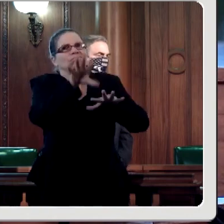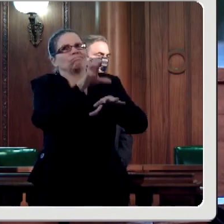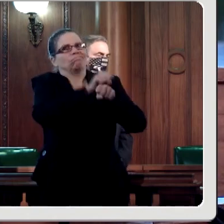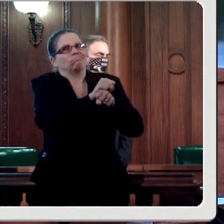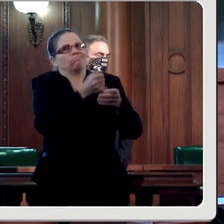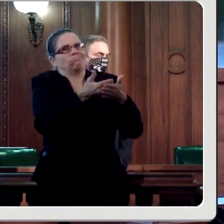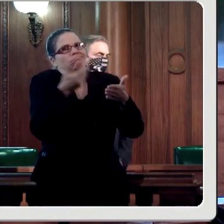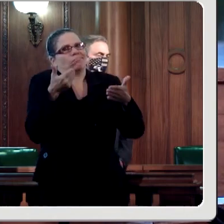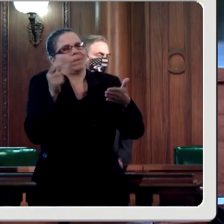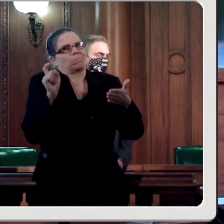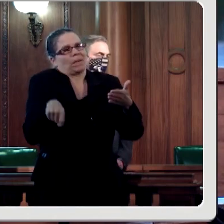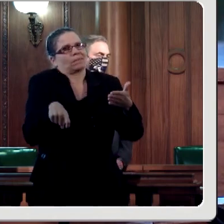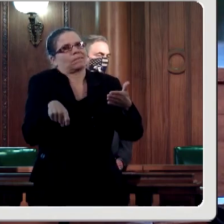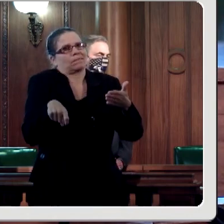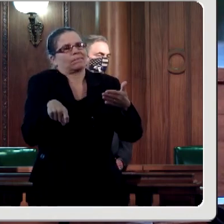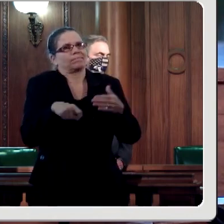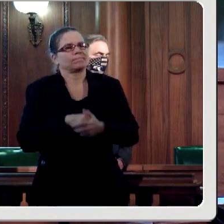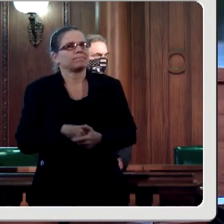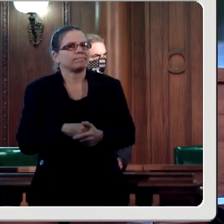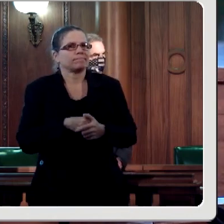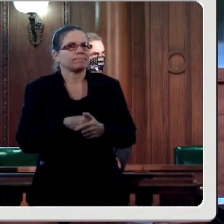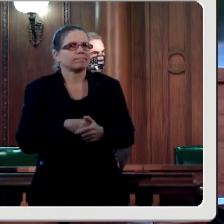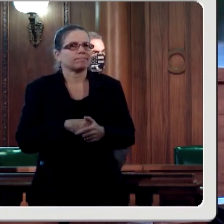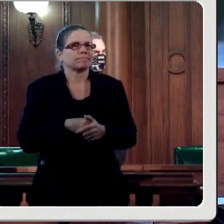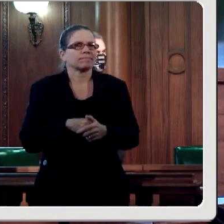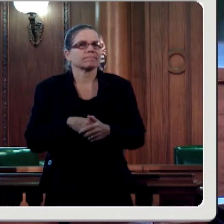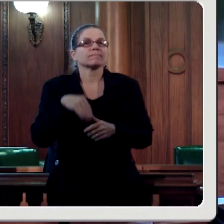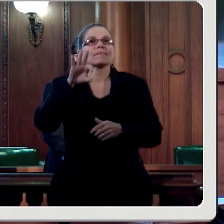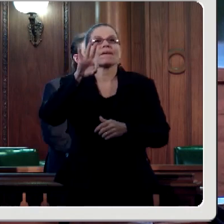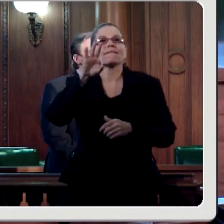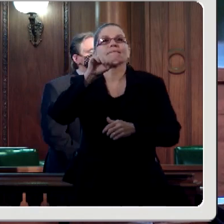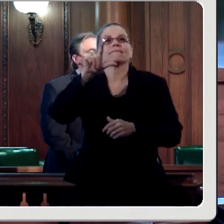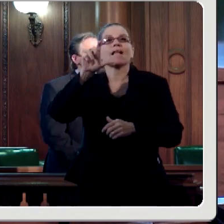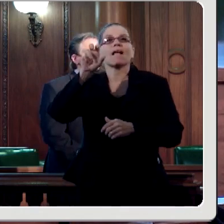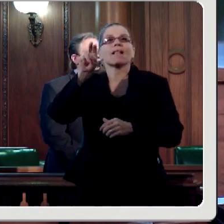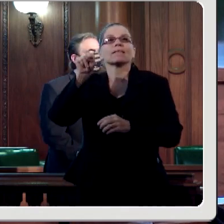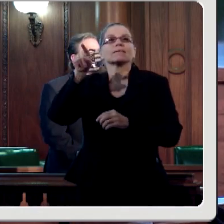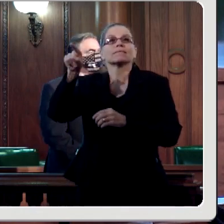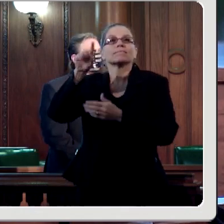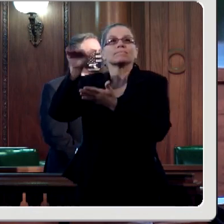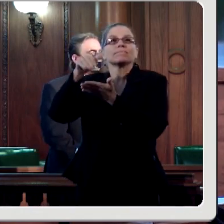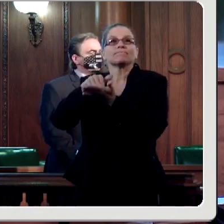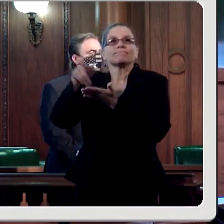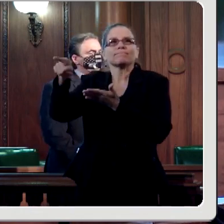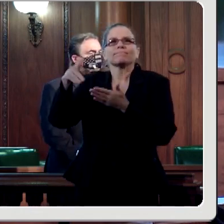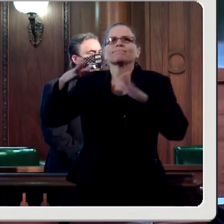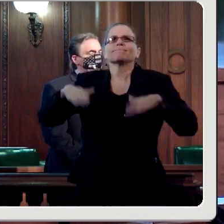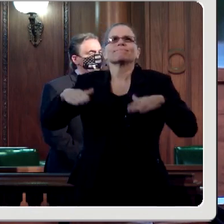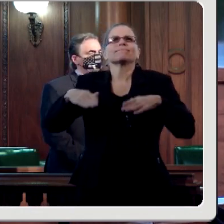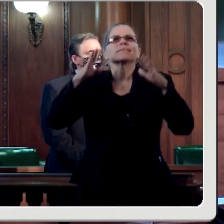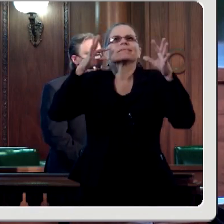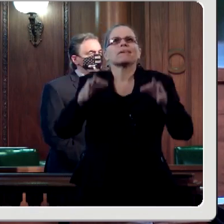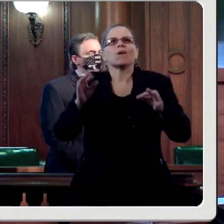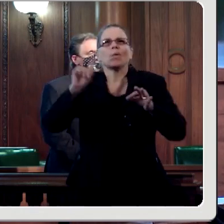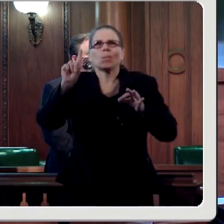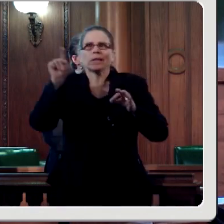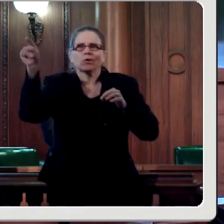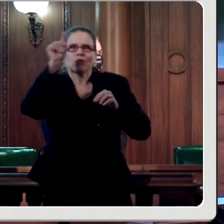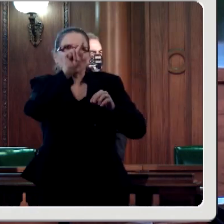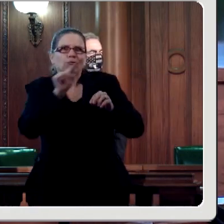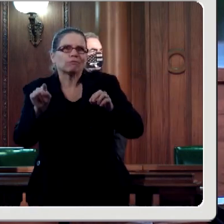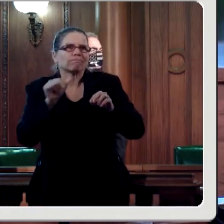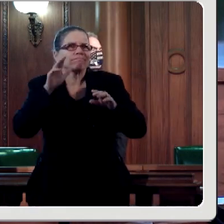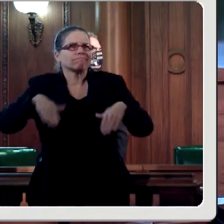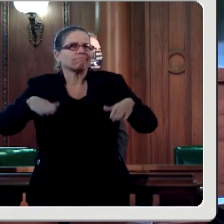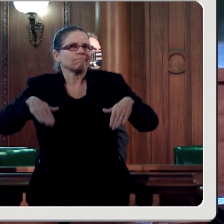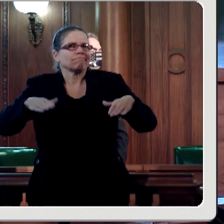to confirm Fallon's site. That is to be determined. Bay State, as you heard, beginning Wednesday, October